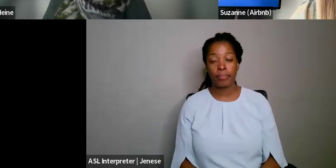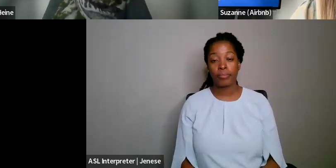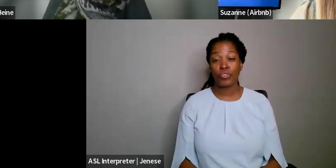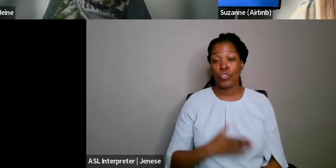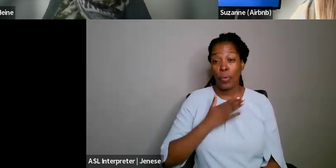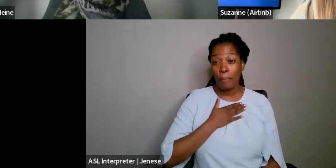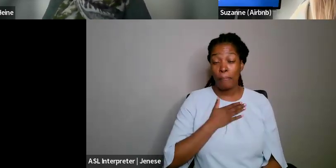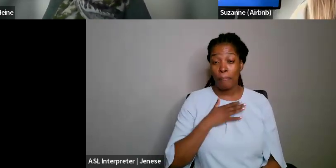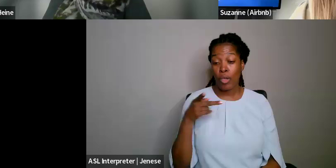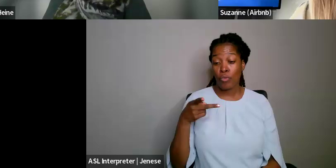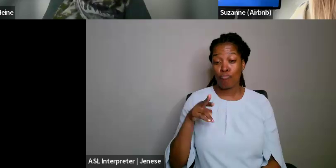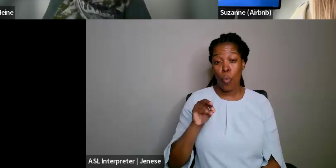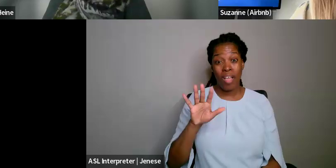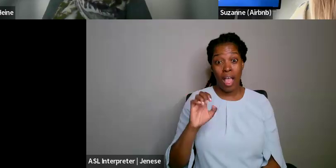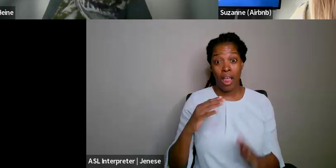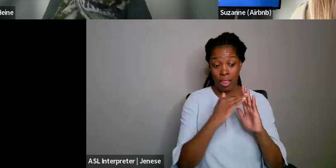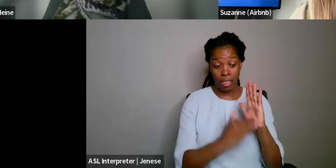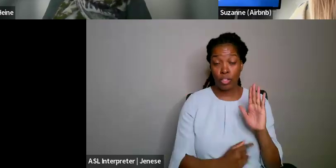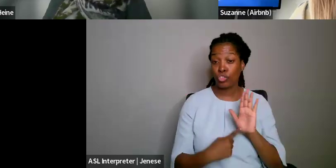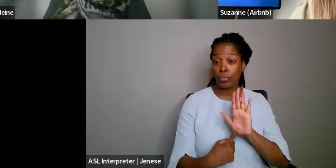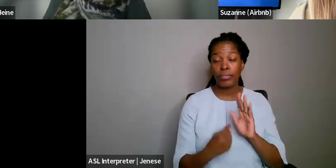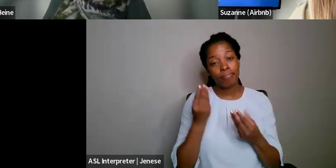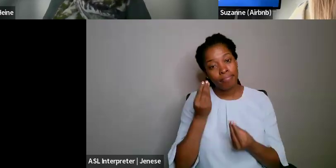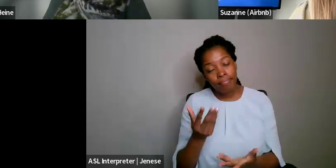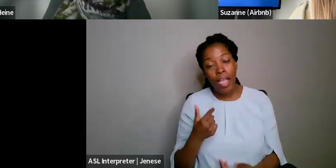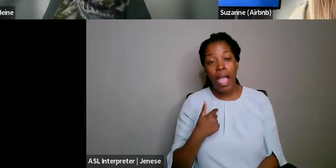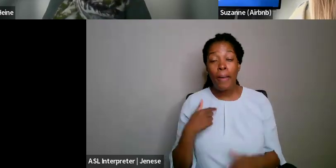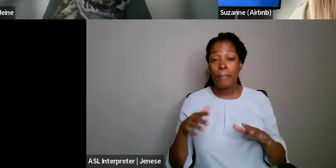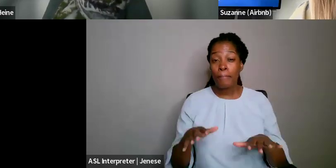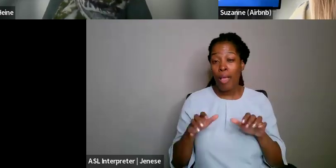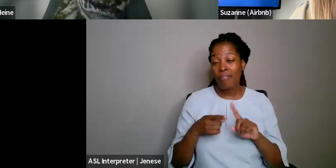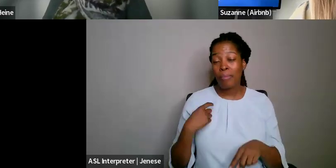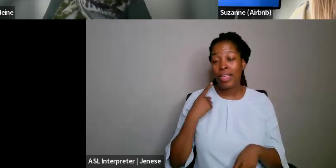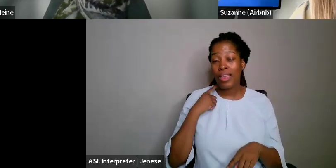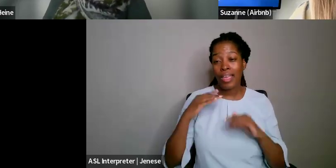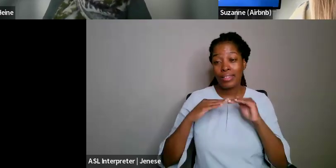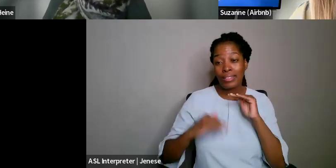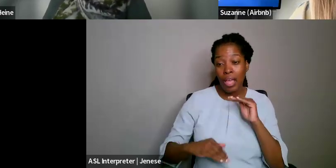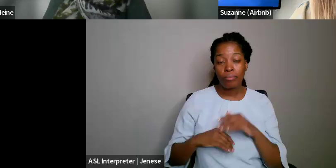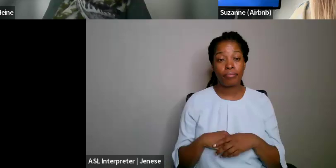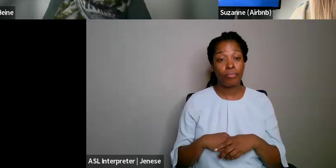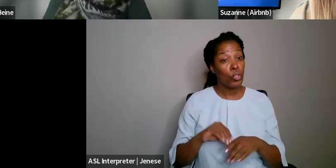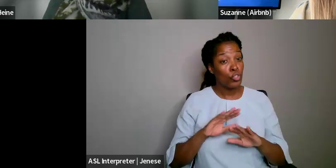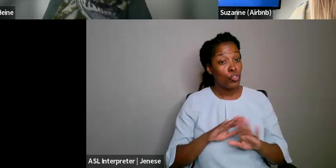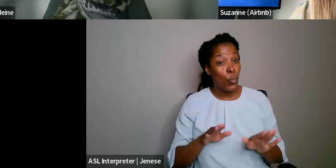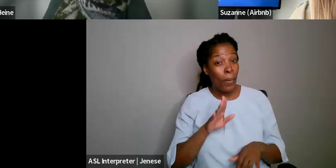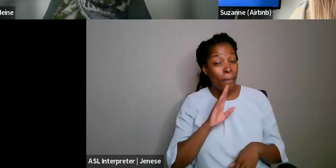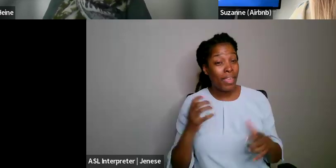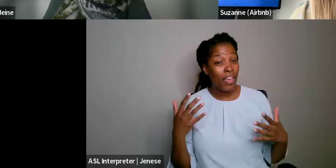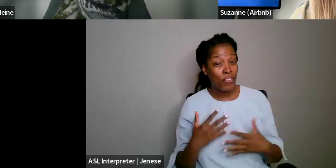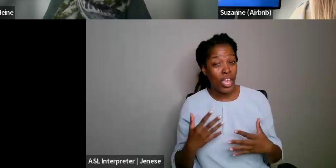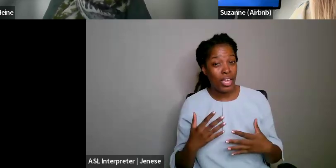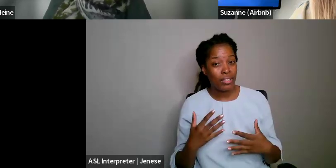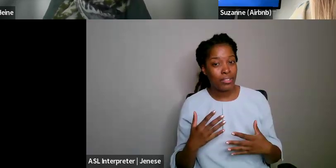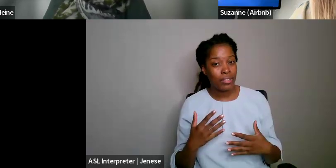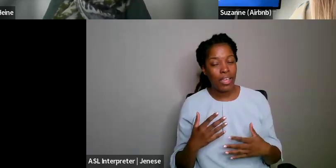I am paralyzed from the neck down. I tell people not to be afraid though, because remember that the real disability